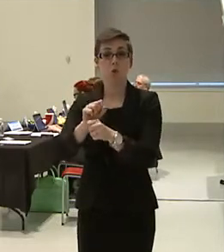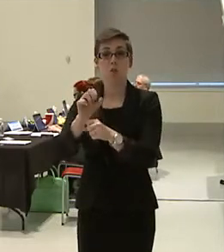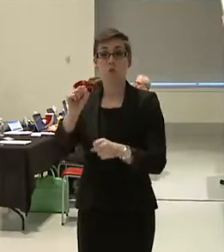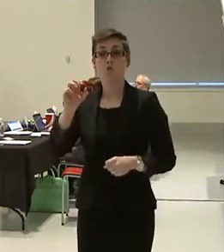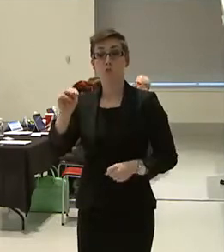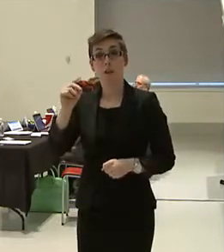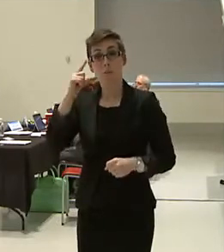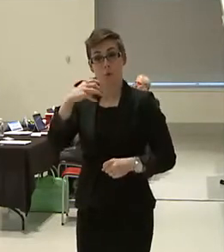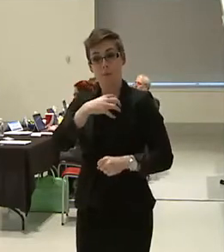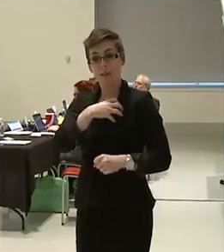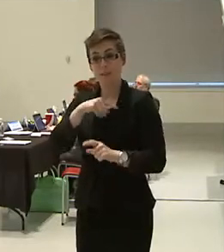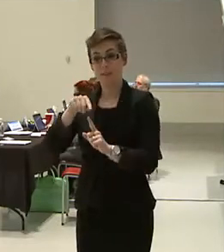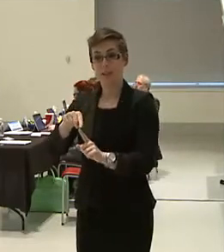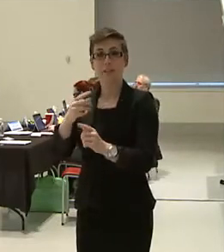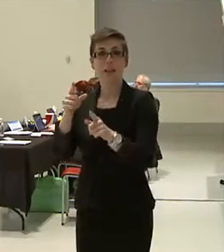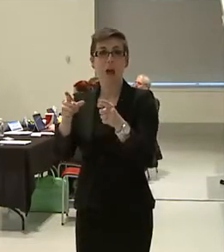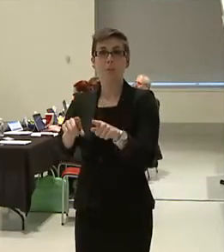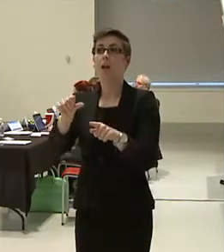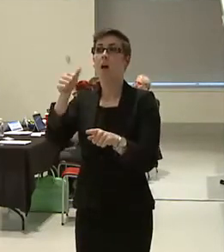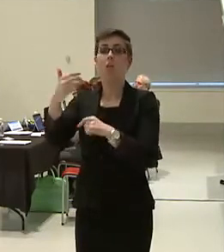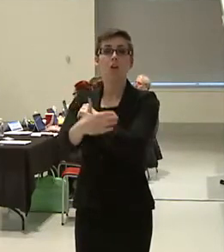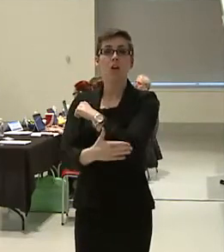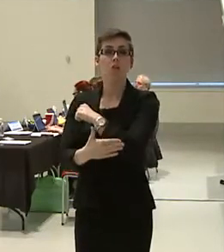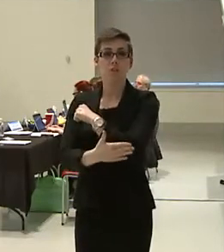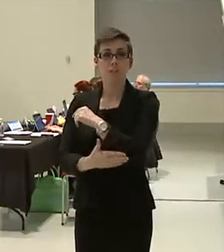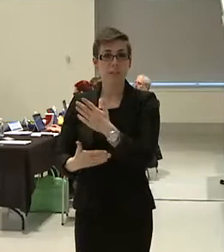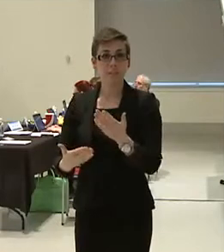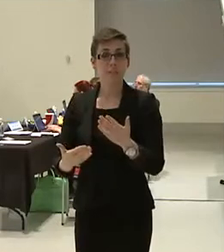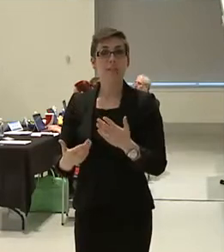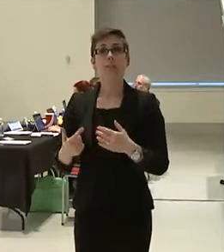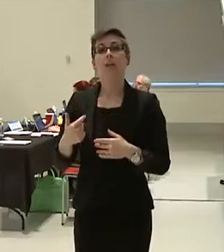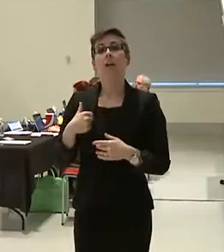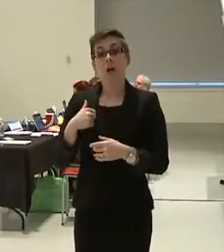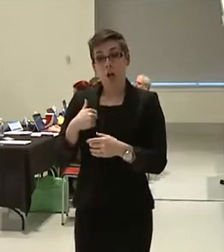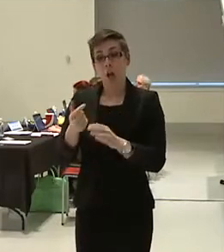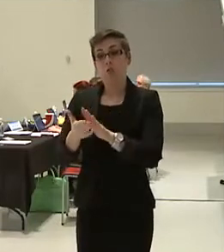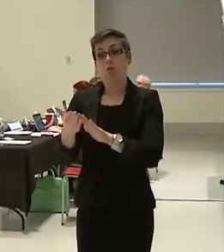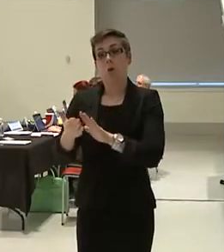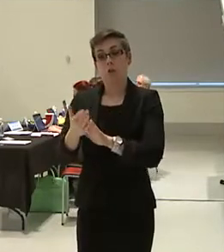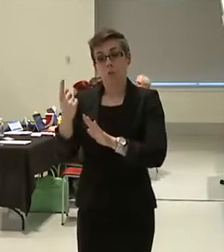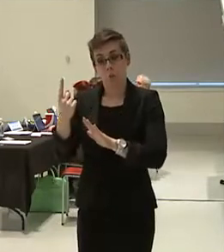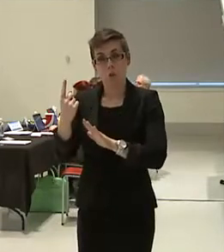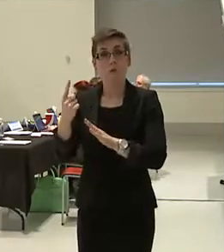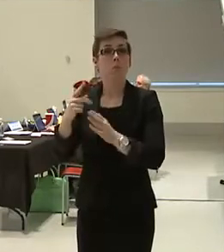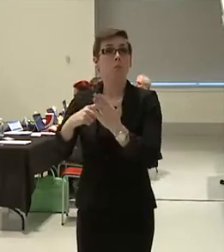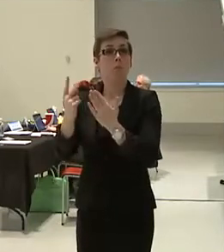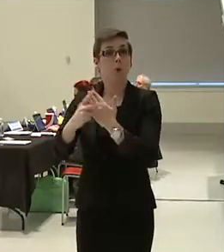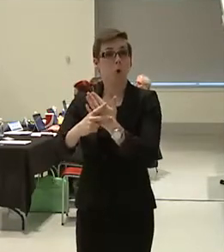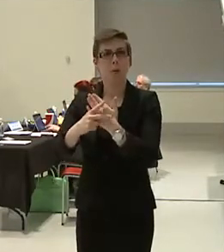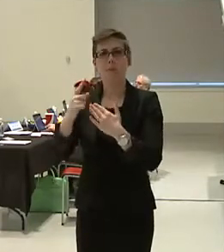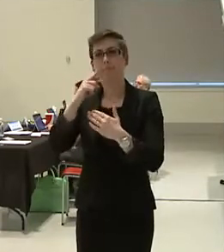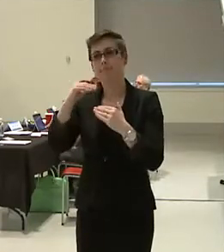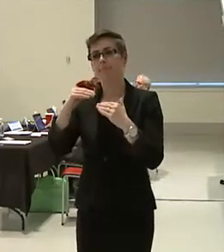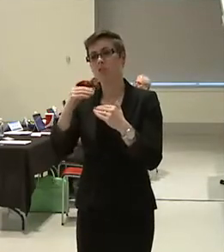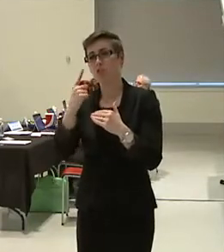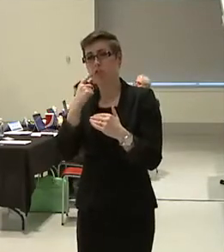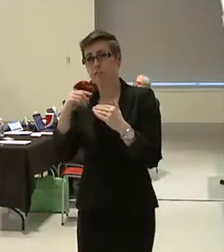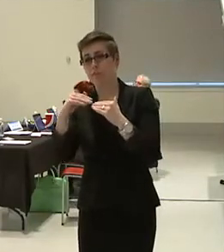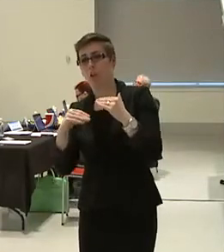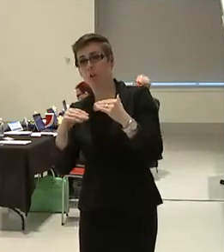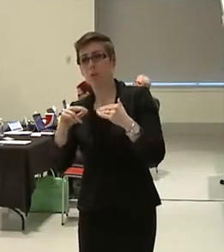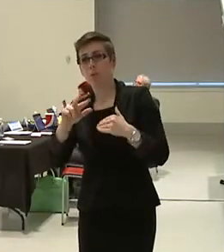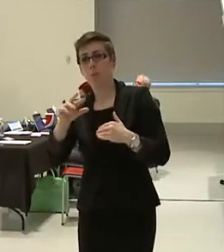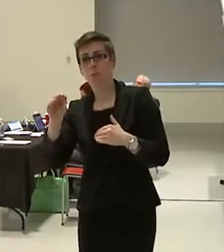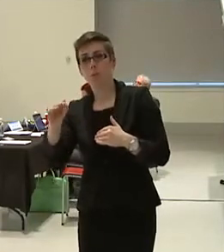happening outside of the United States. I run an awards program for 3 years now, and just under 1/3 of the winners have come from this